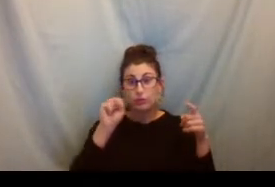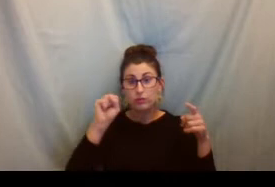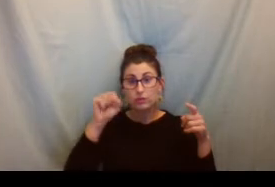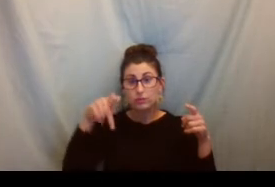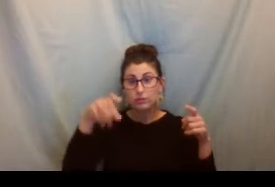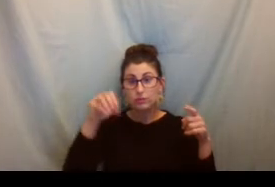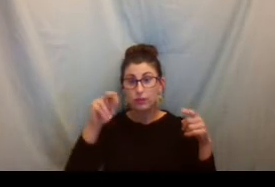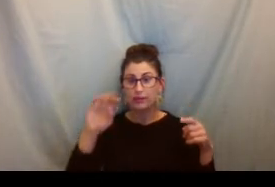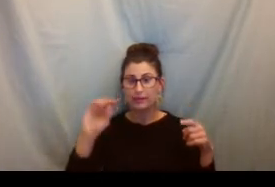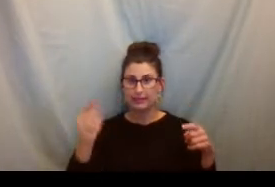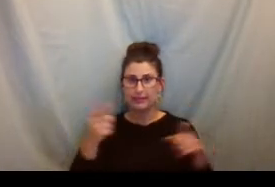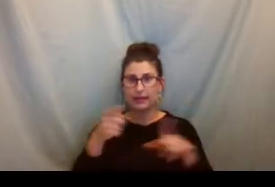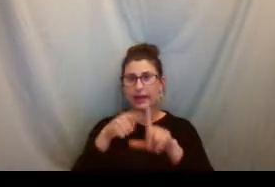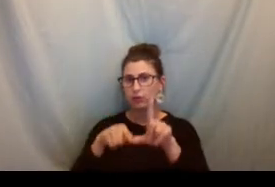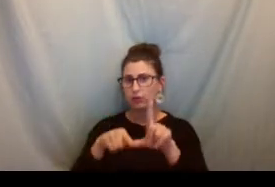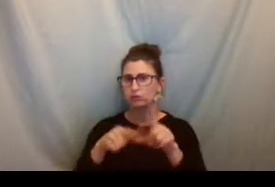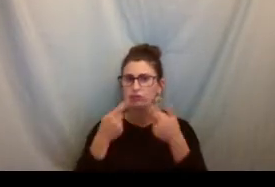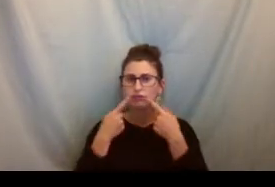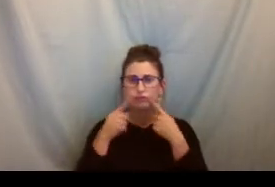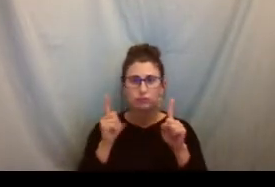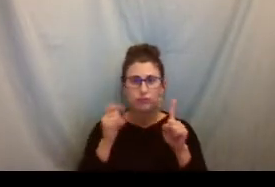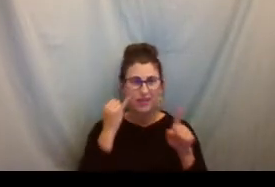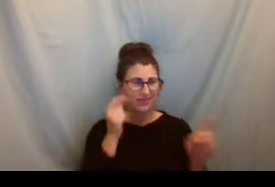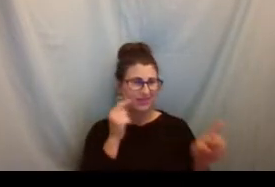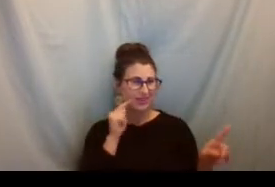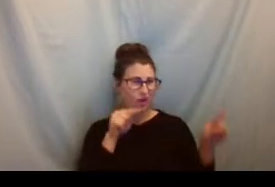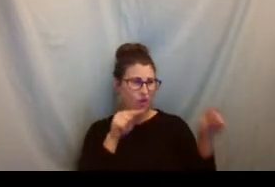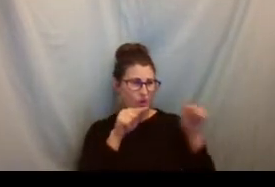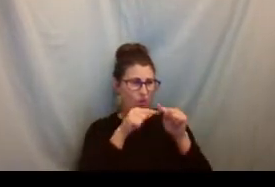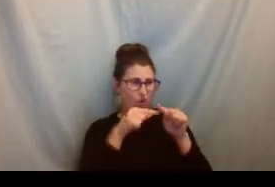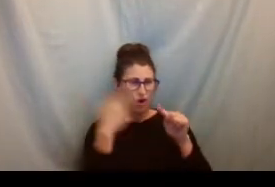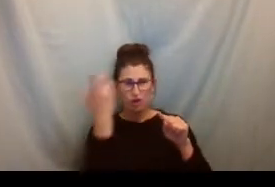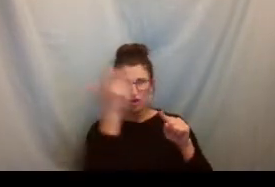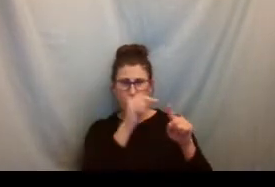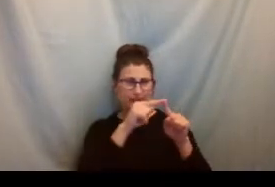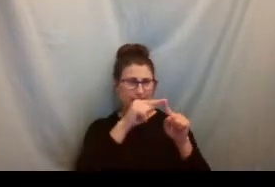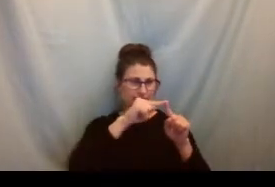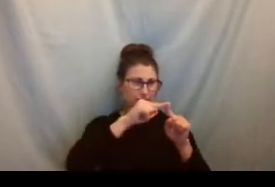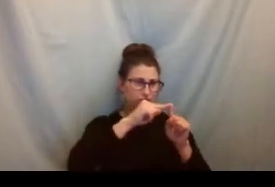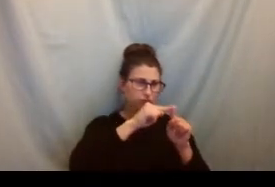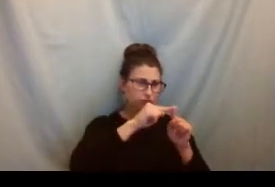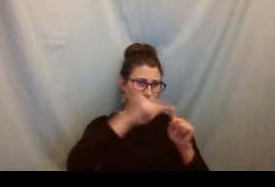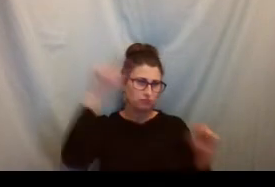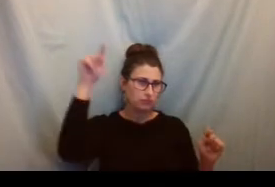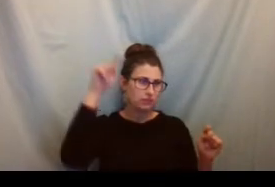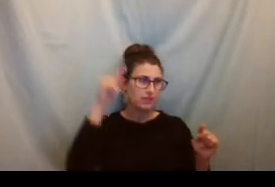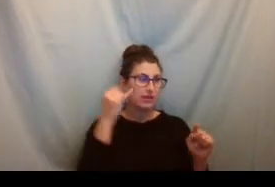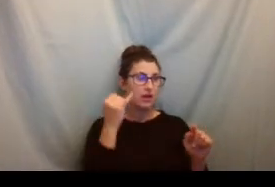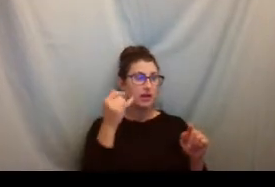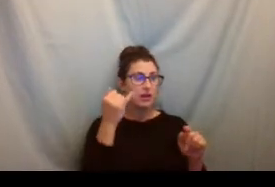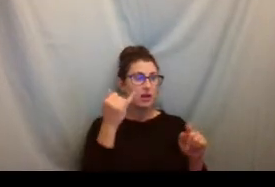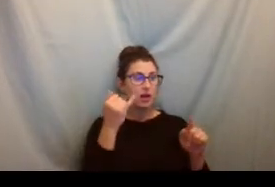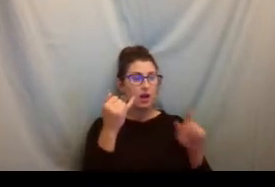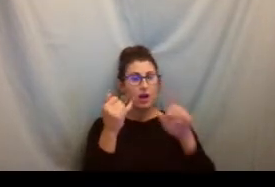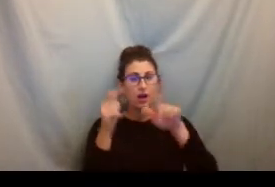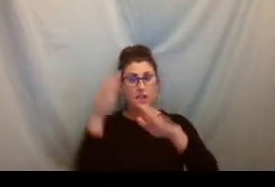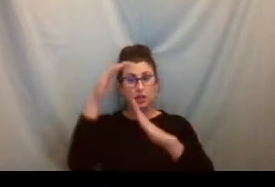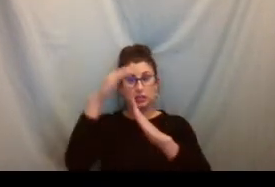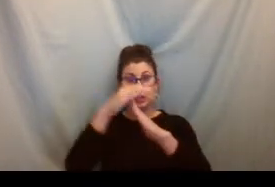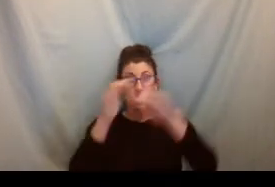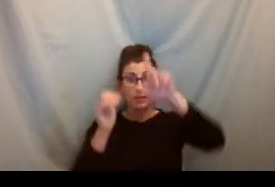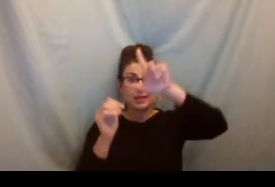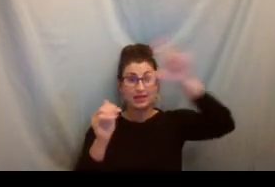If I look at this, all right, and I say, okay, oh, it looks like a cross right here. All right, this is the top left,